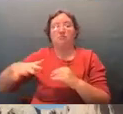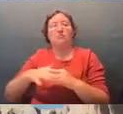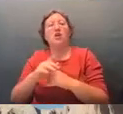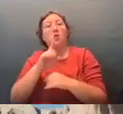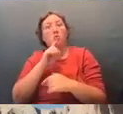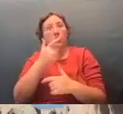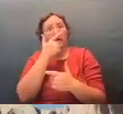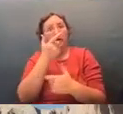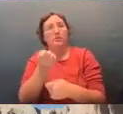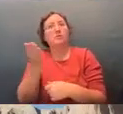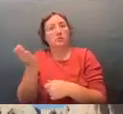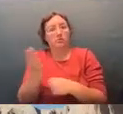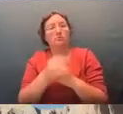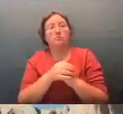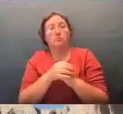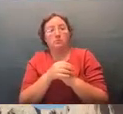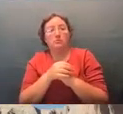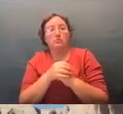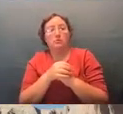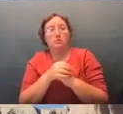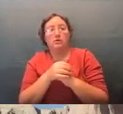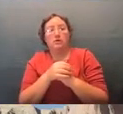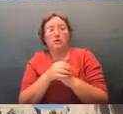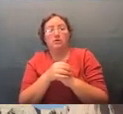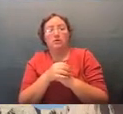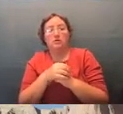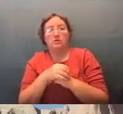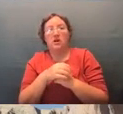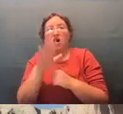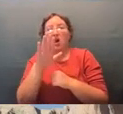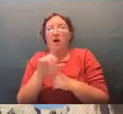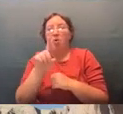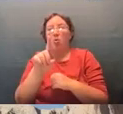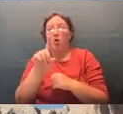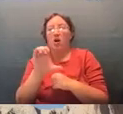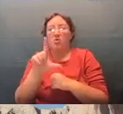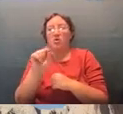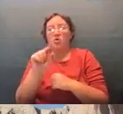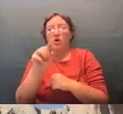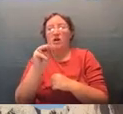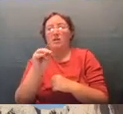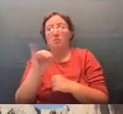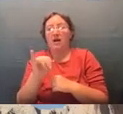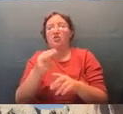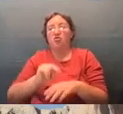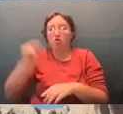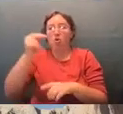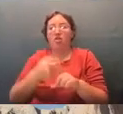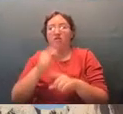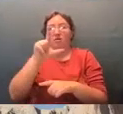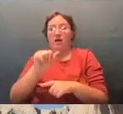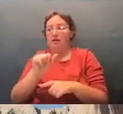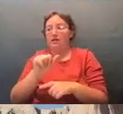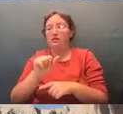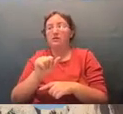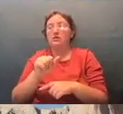interesting place to visit. It is about 120 miles north of Los Angeles. And what we're seeing